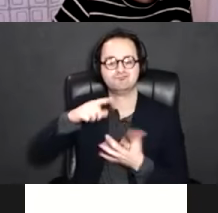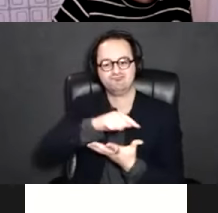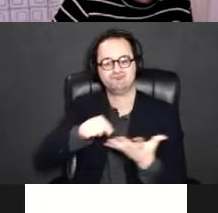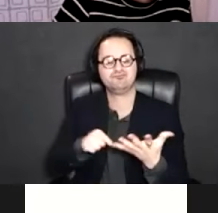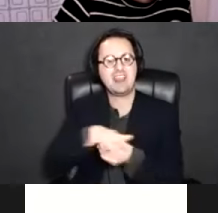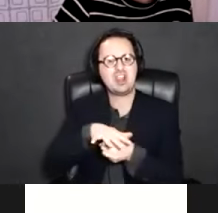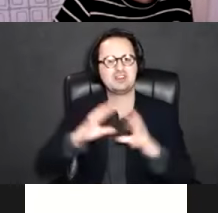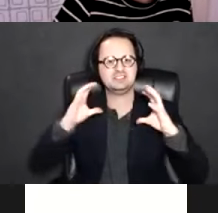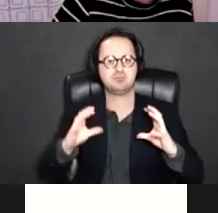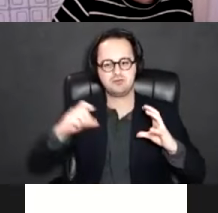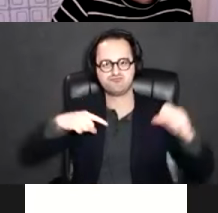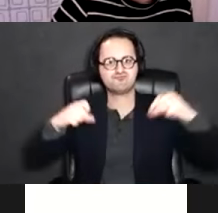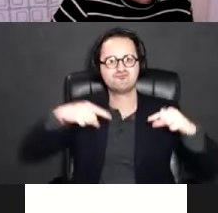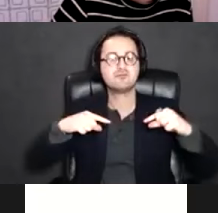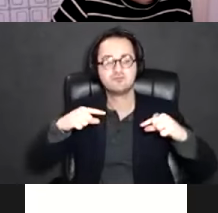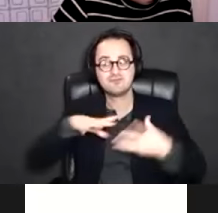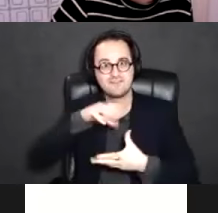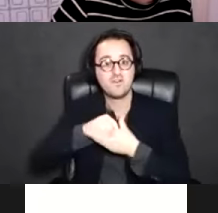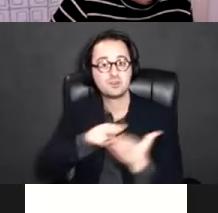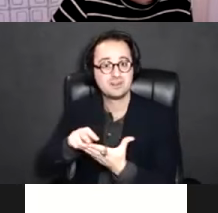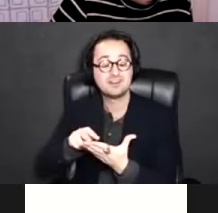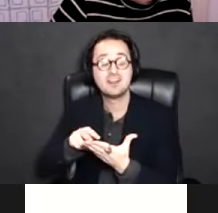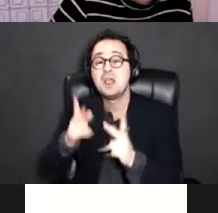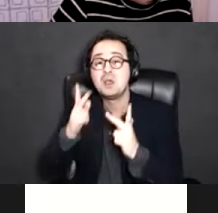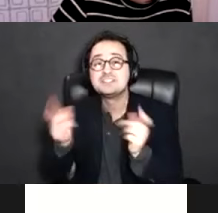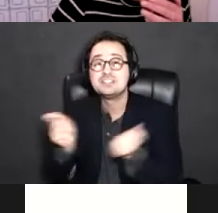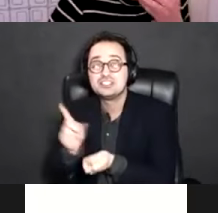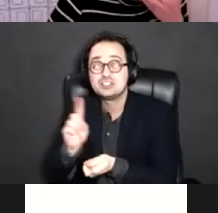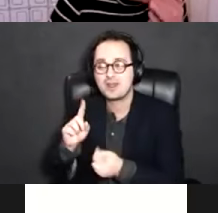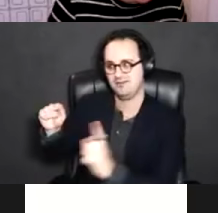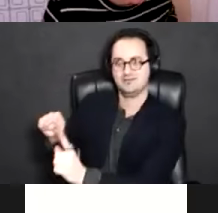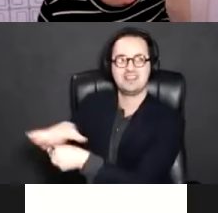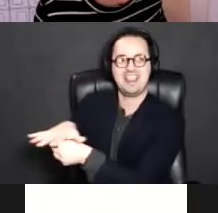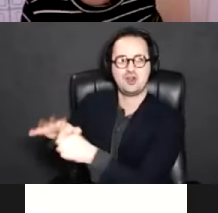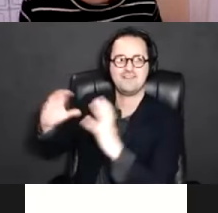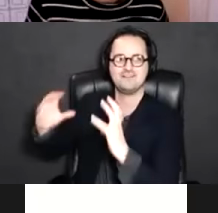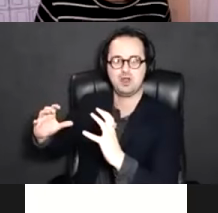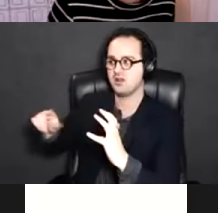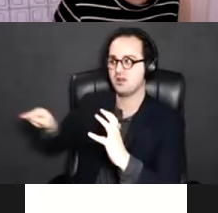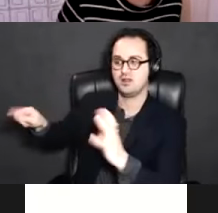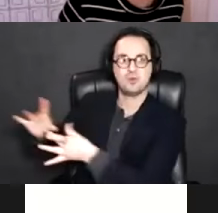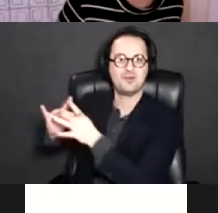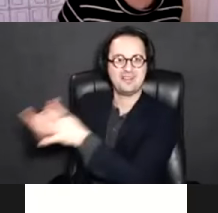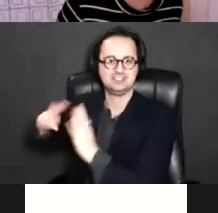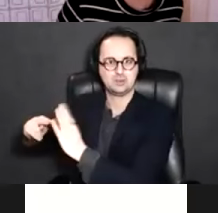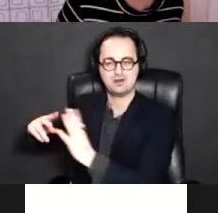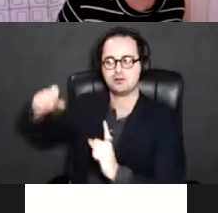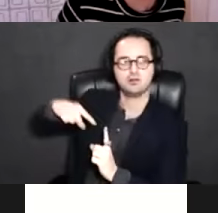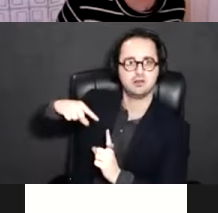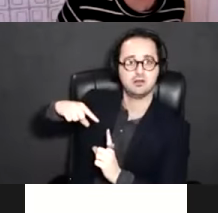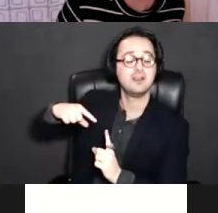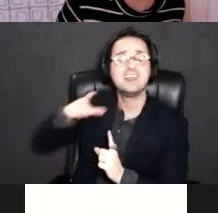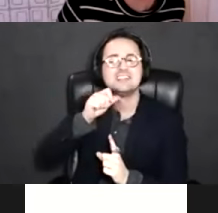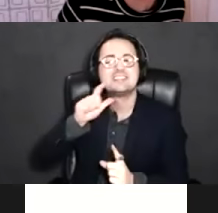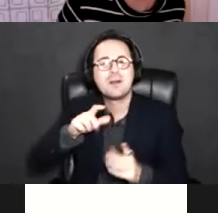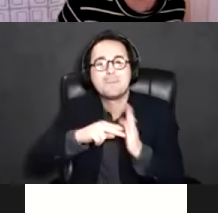And so the only changes you're going to see are in those regions that are activated by the task. But that doesn't mean that's the only thing in the brain changing. If you